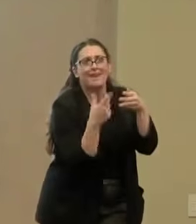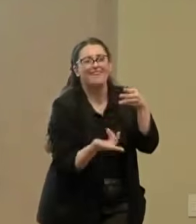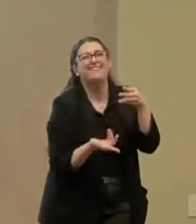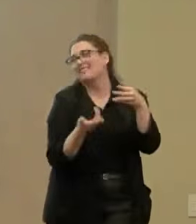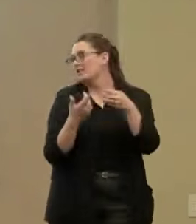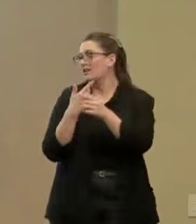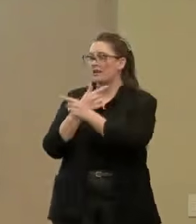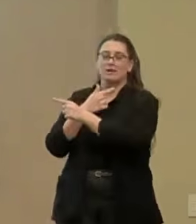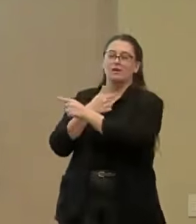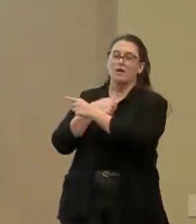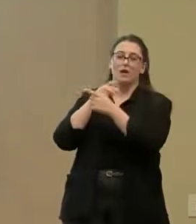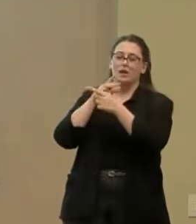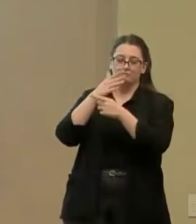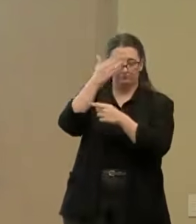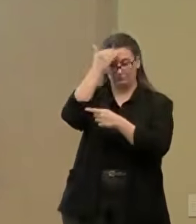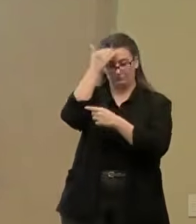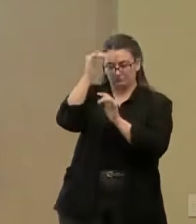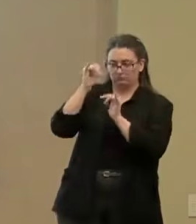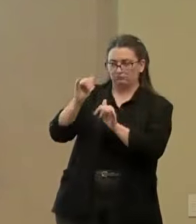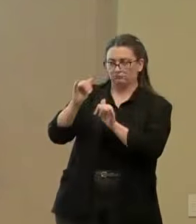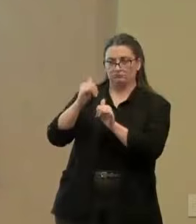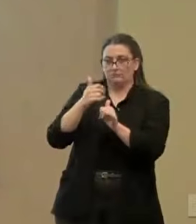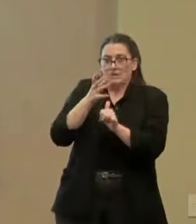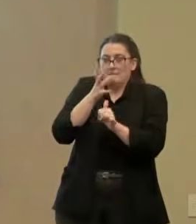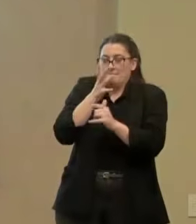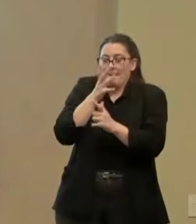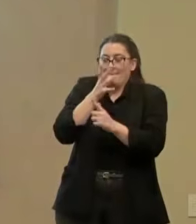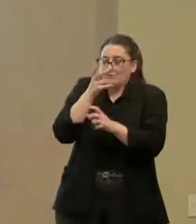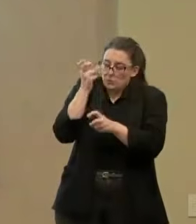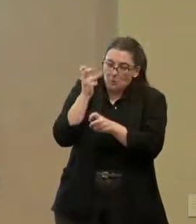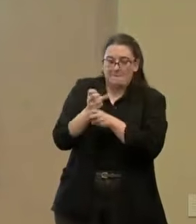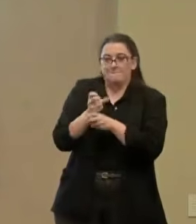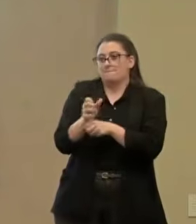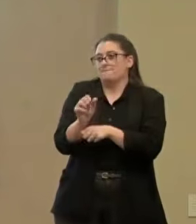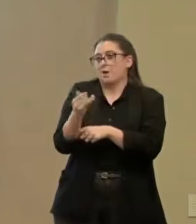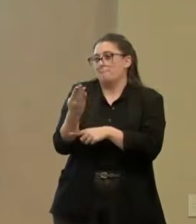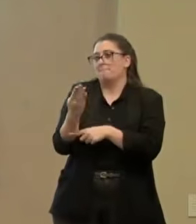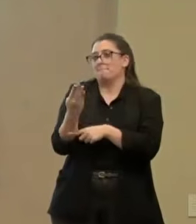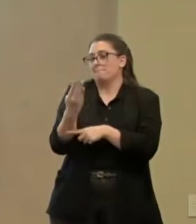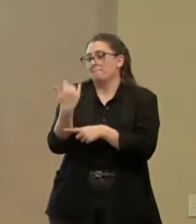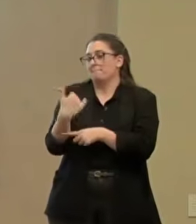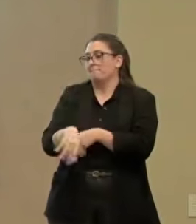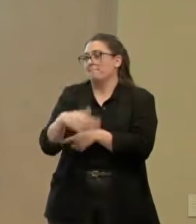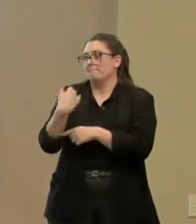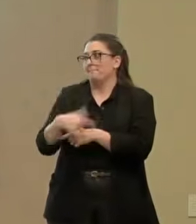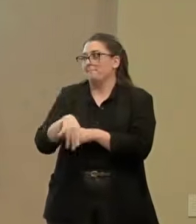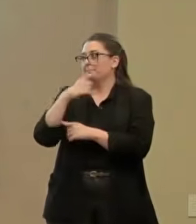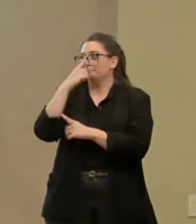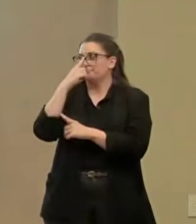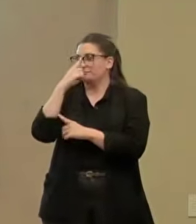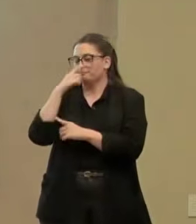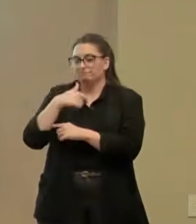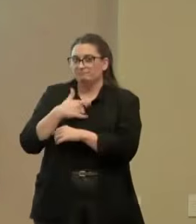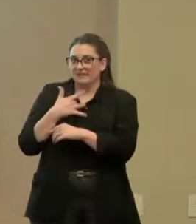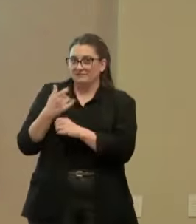relate to this so much. Being a mom is the hardest job in the world, and I empathize with you a lot because I